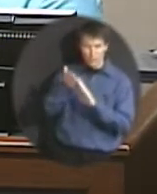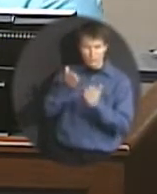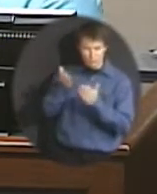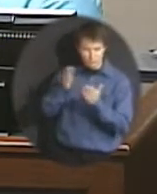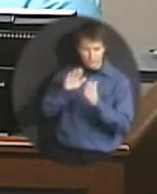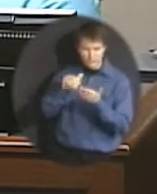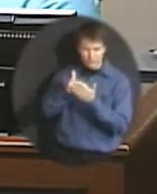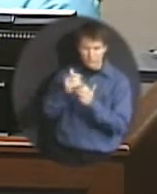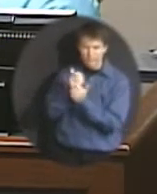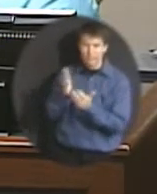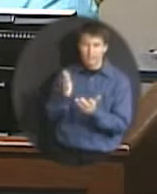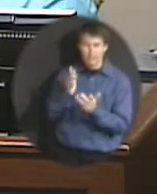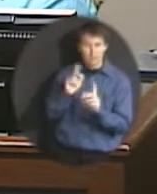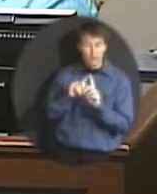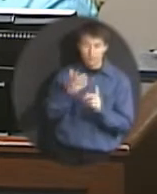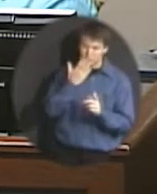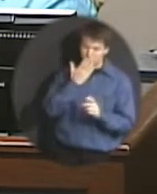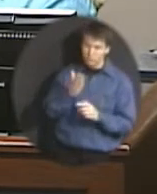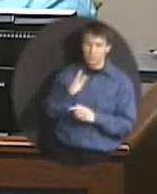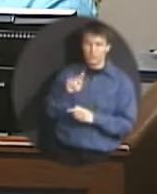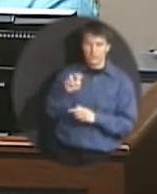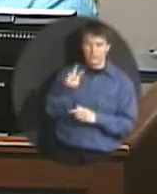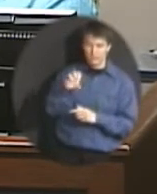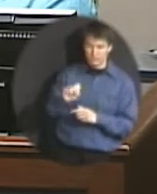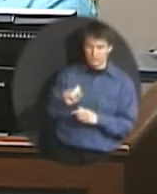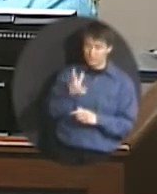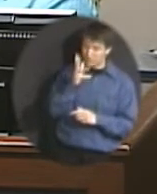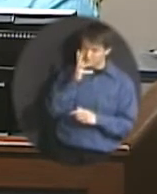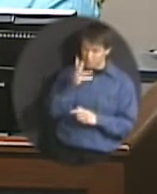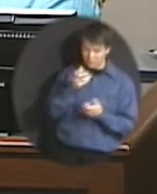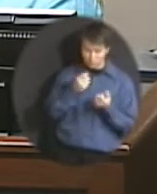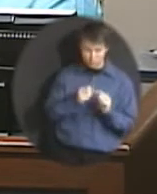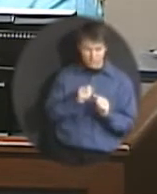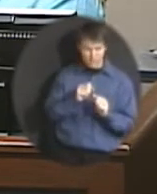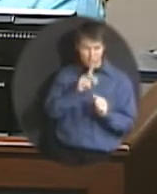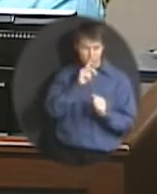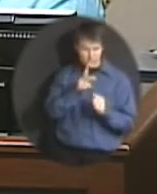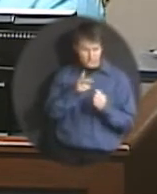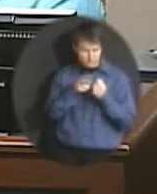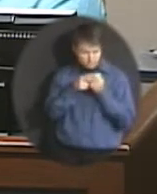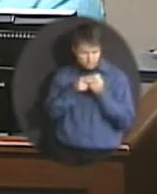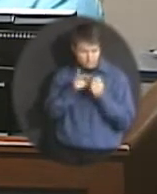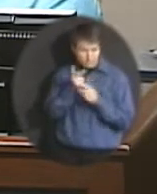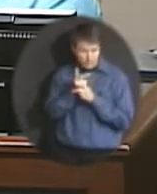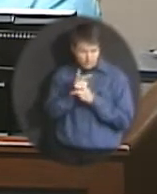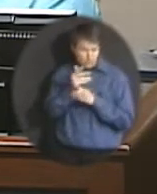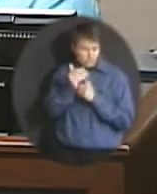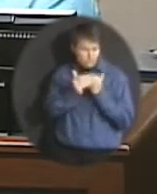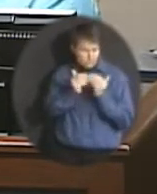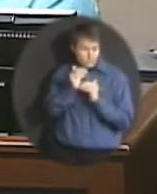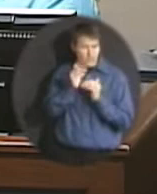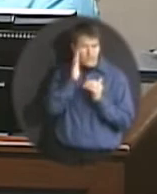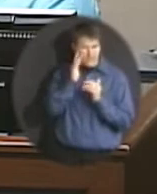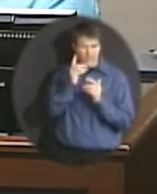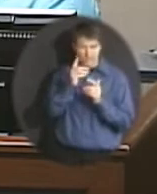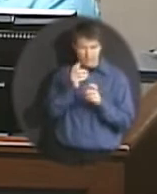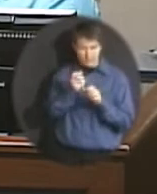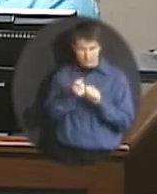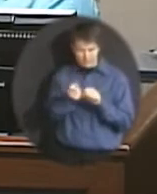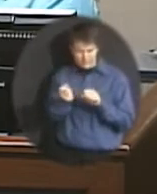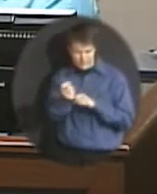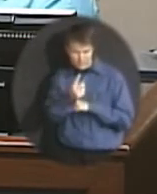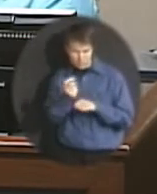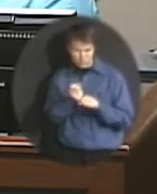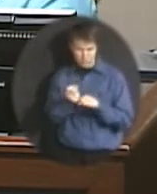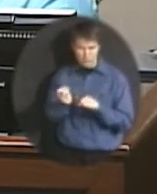very good news. We will try to be very conservative with that, thinking that the following year or two we may not